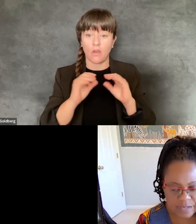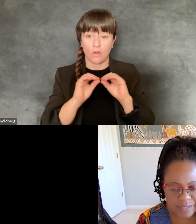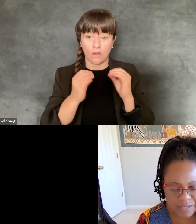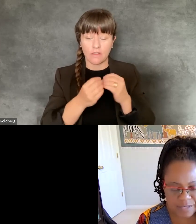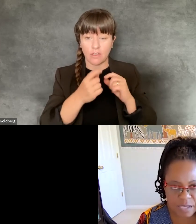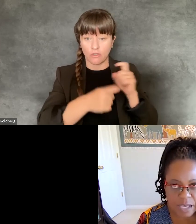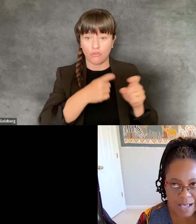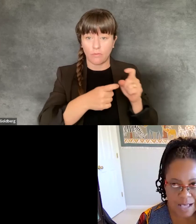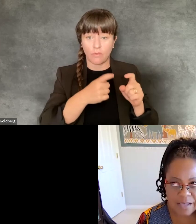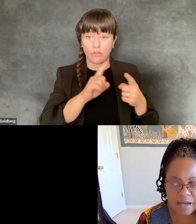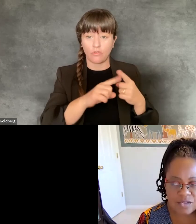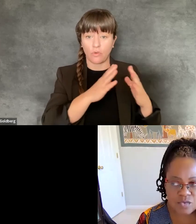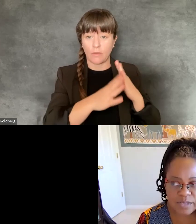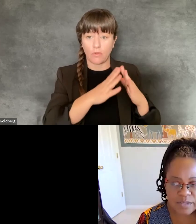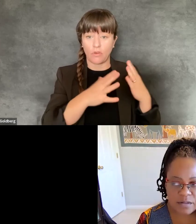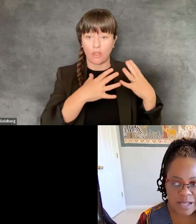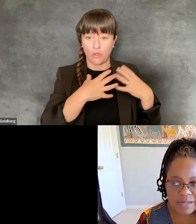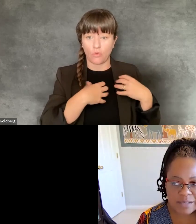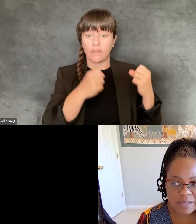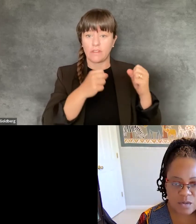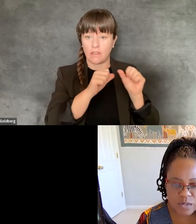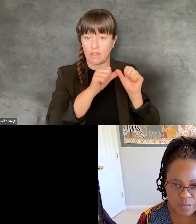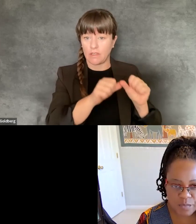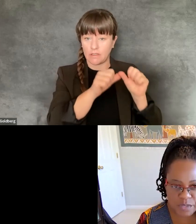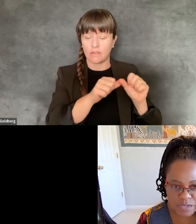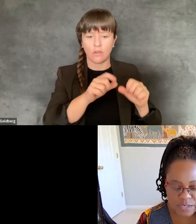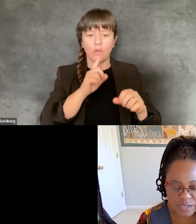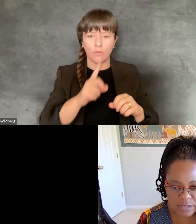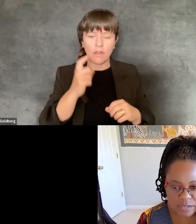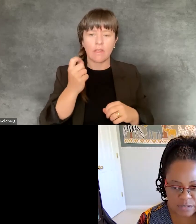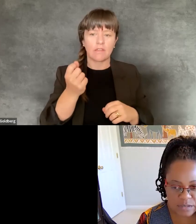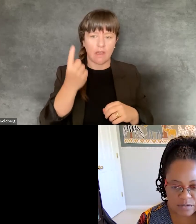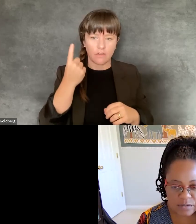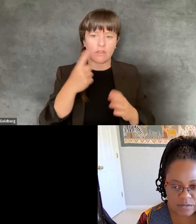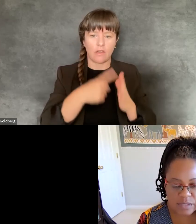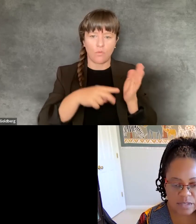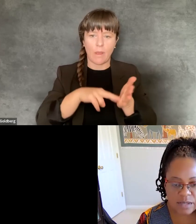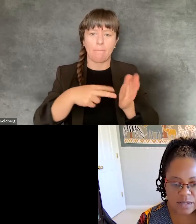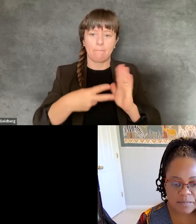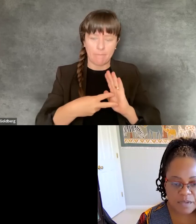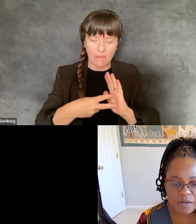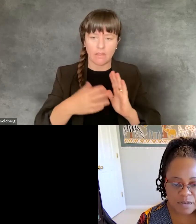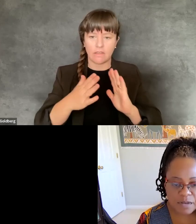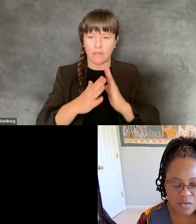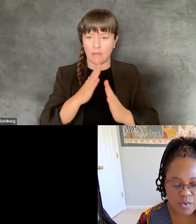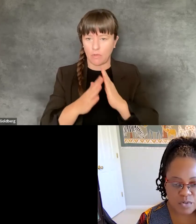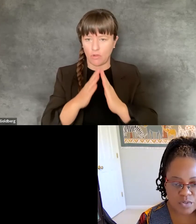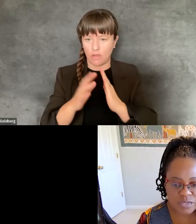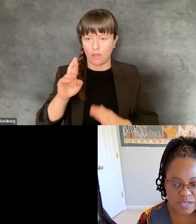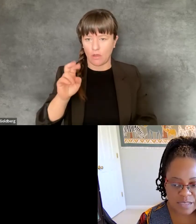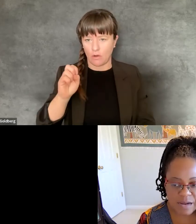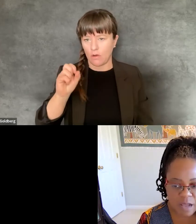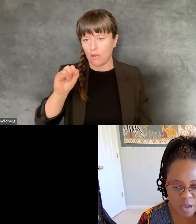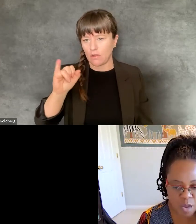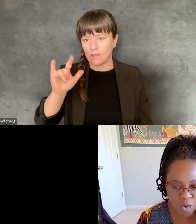resilience. I think, again, it's really understanding what community resilience is, right? In the report, you'll